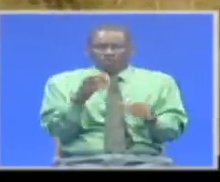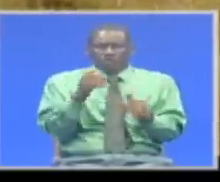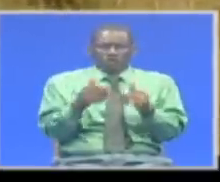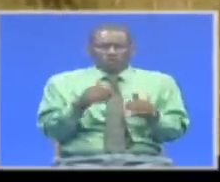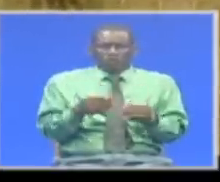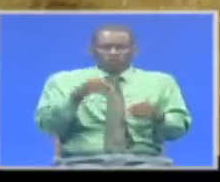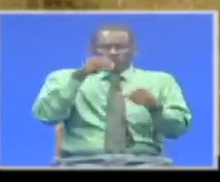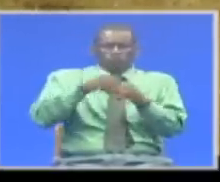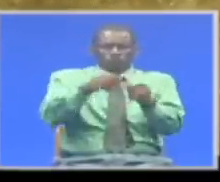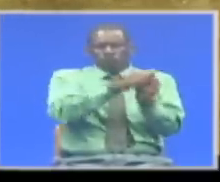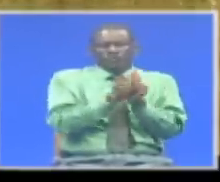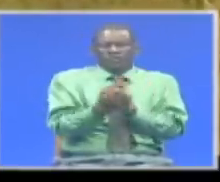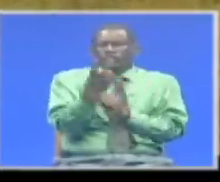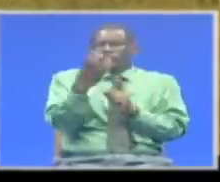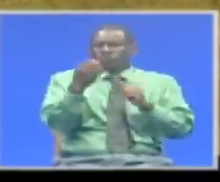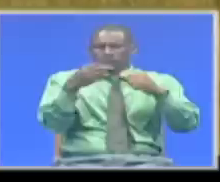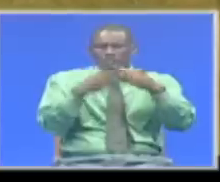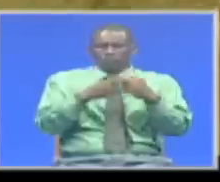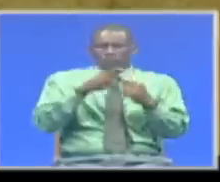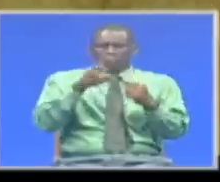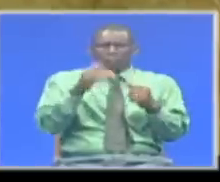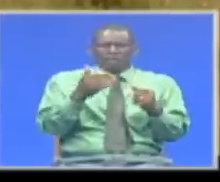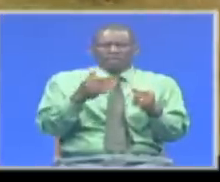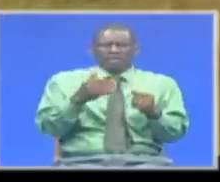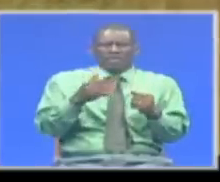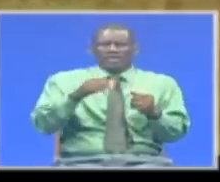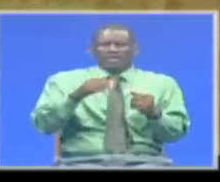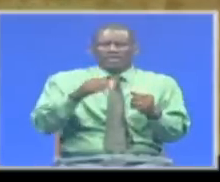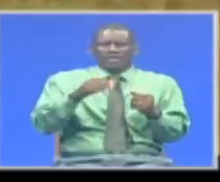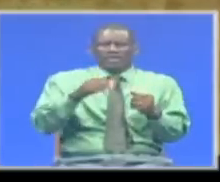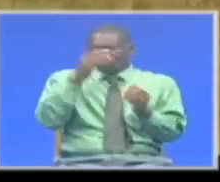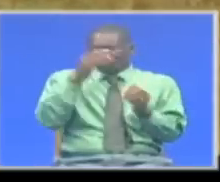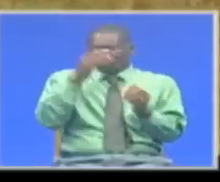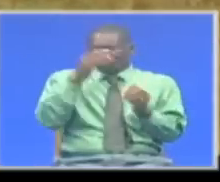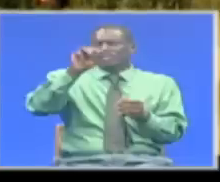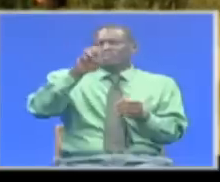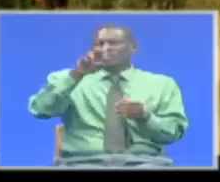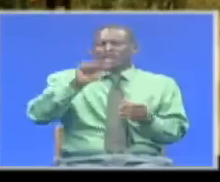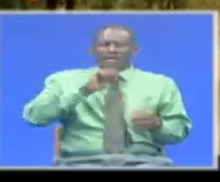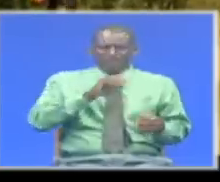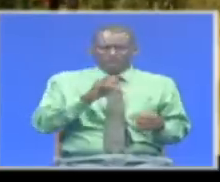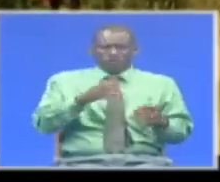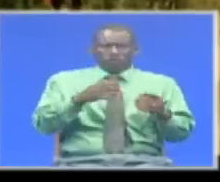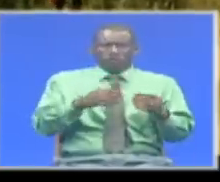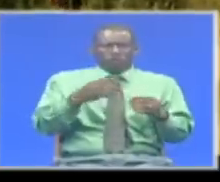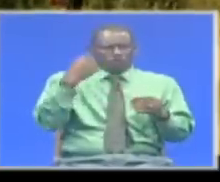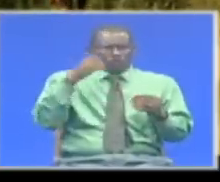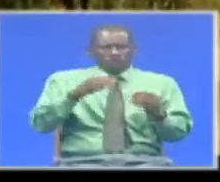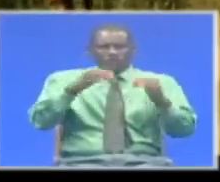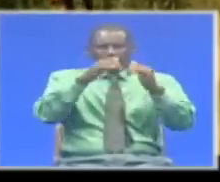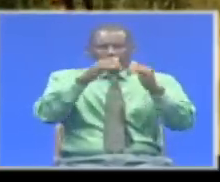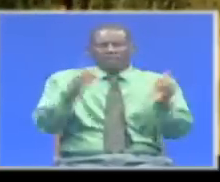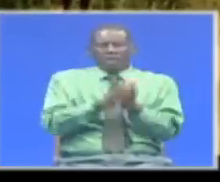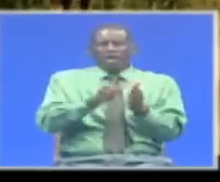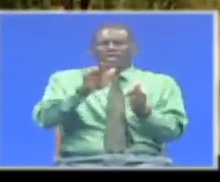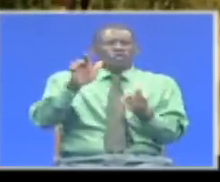put together in 2007 by the now defunct Narok and Transmara County Councils. But from the luxury camps and lodges,